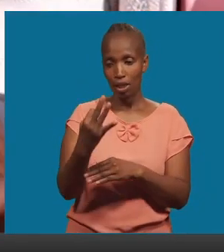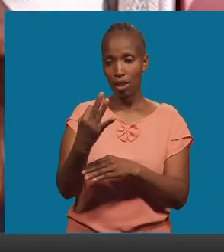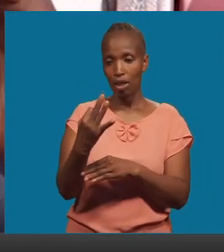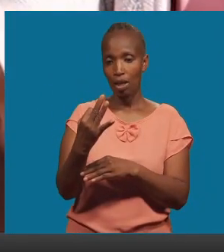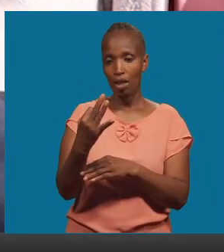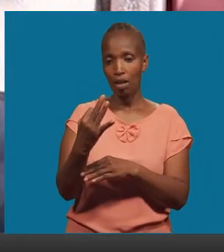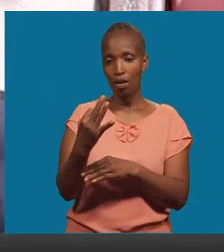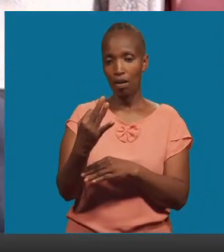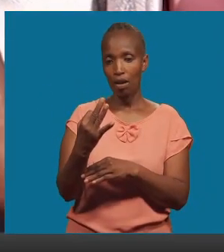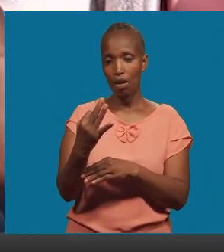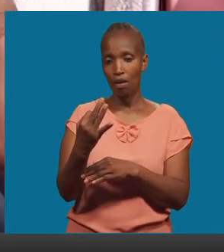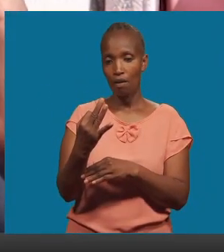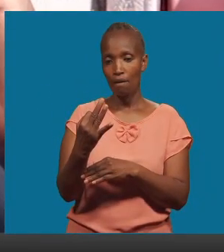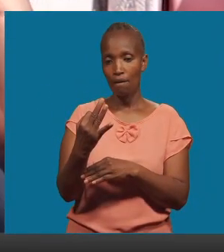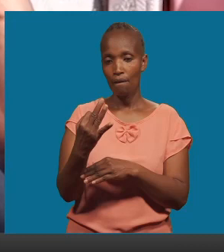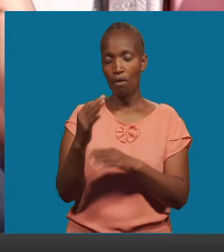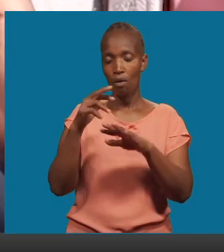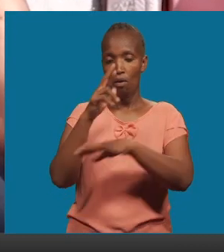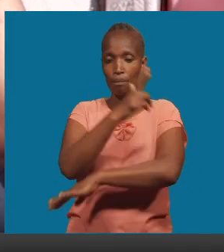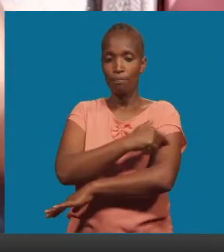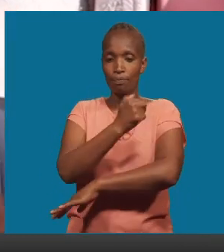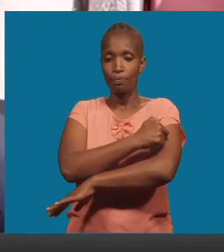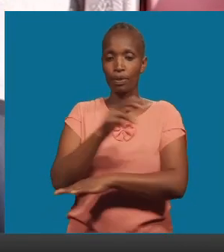4, level 3 and